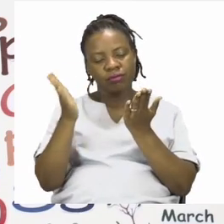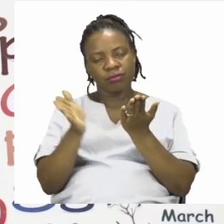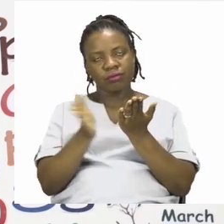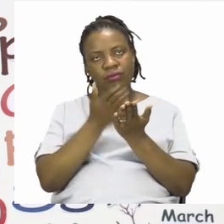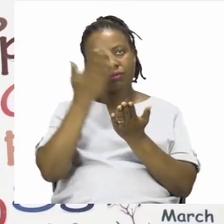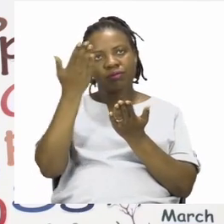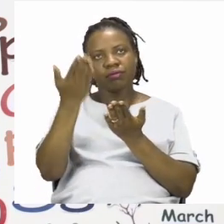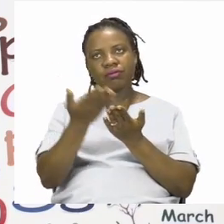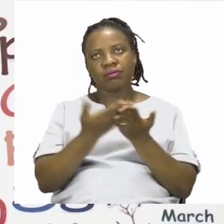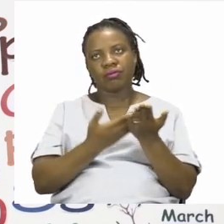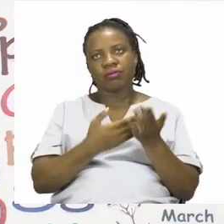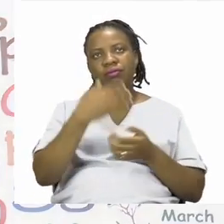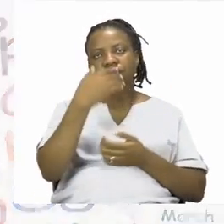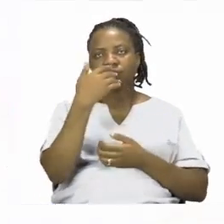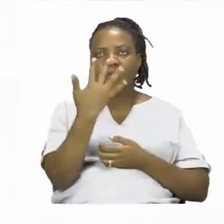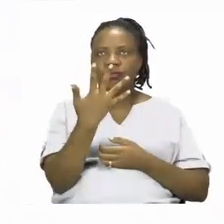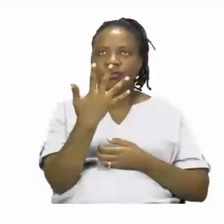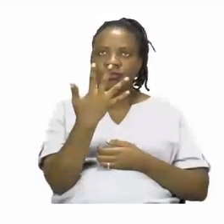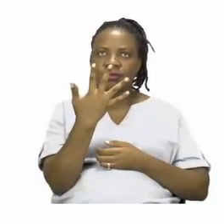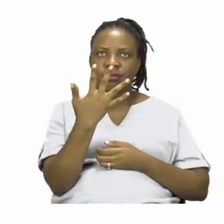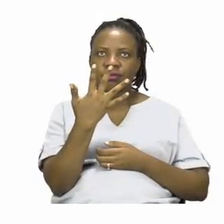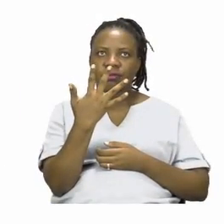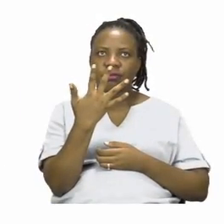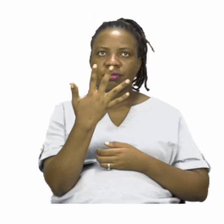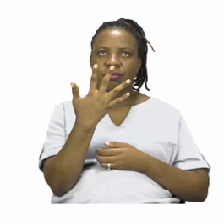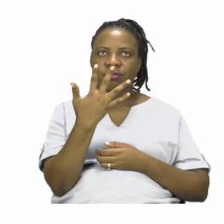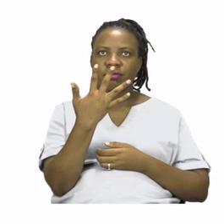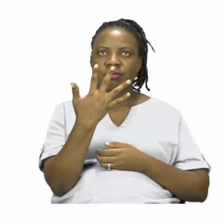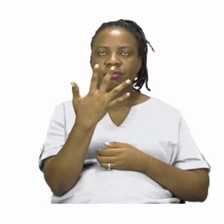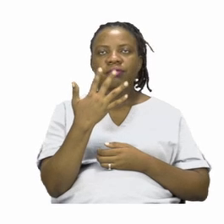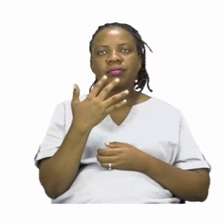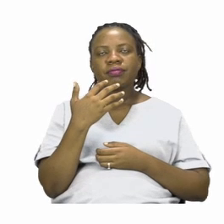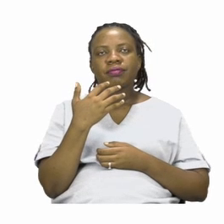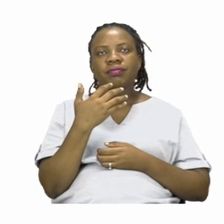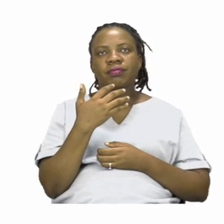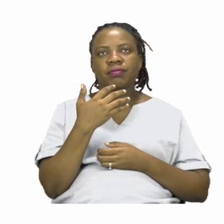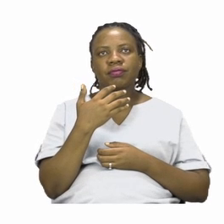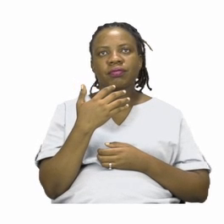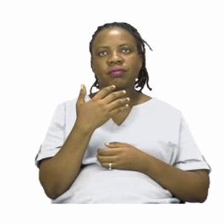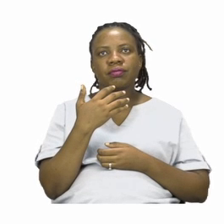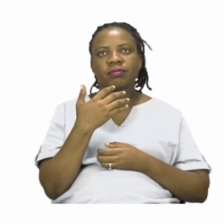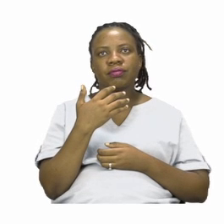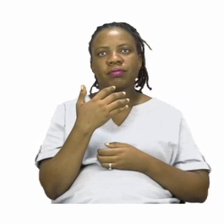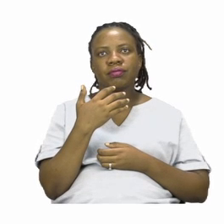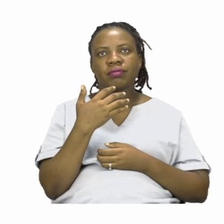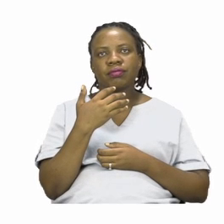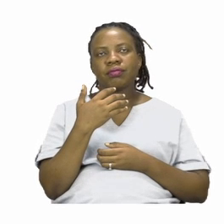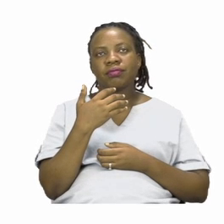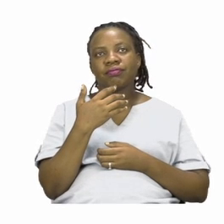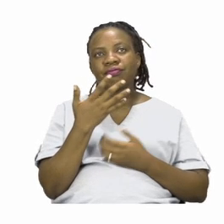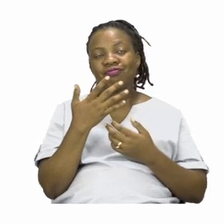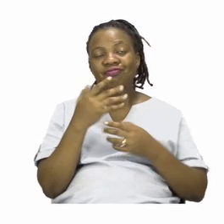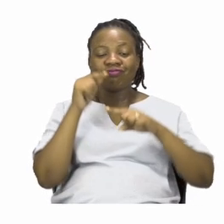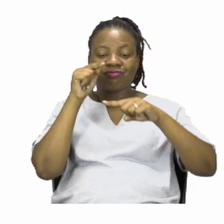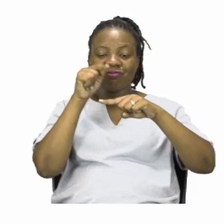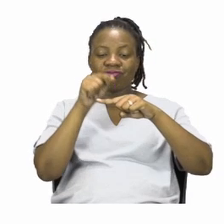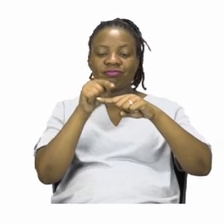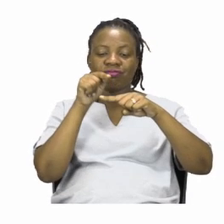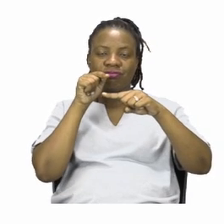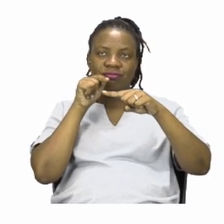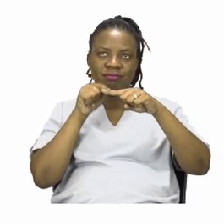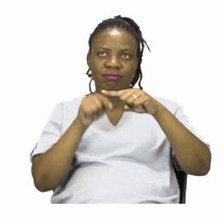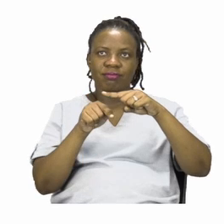to page 5. Now here we are doing some